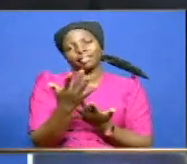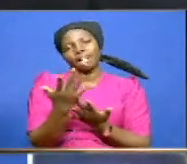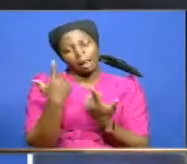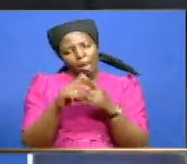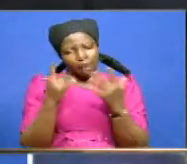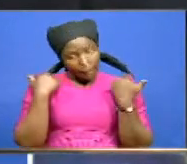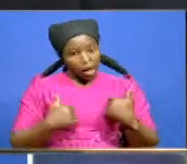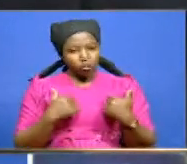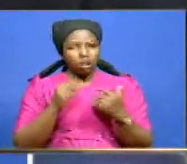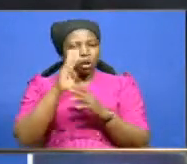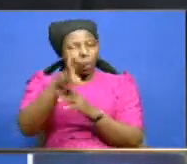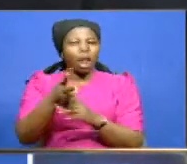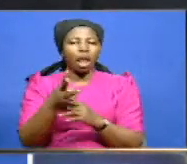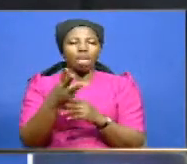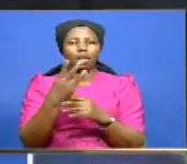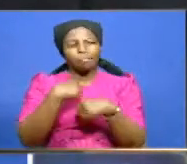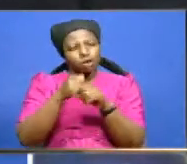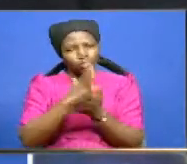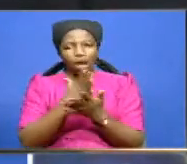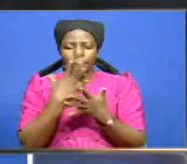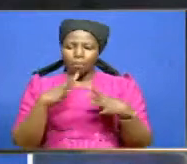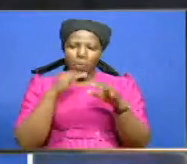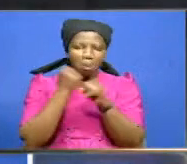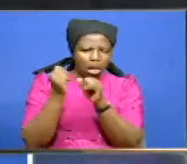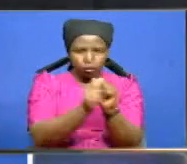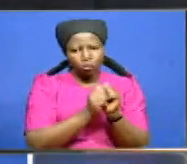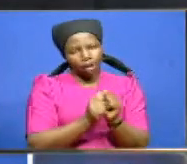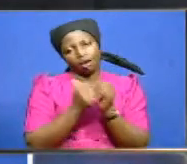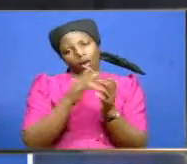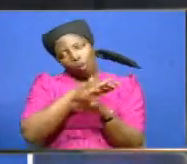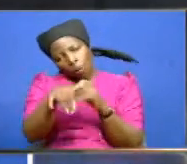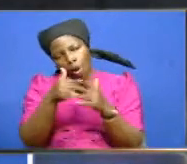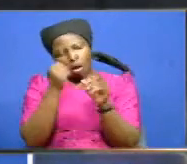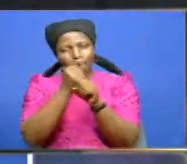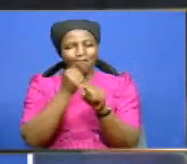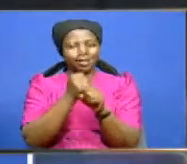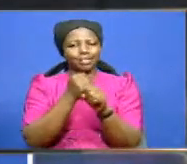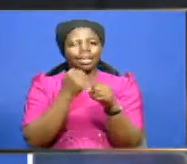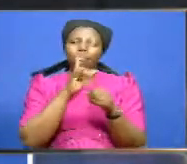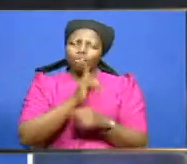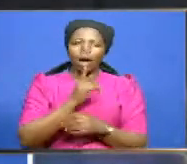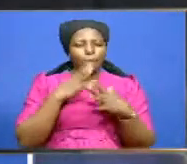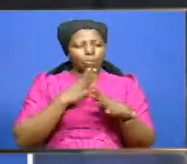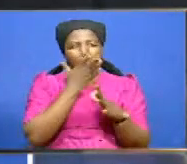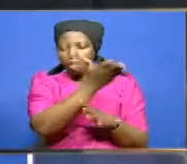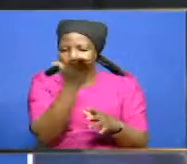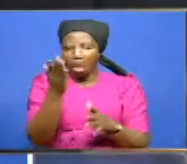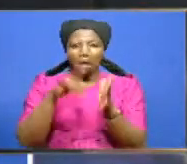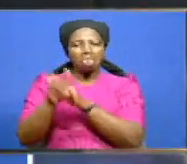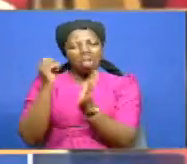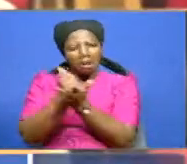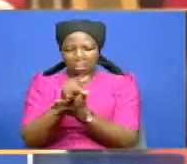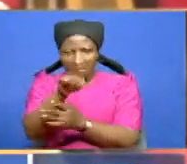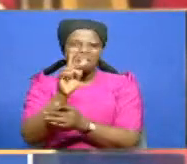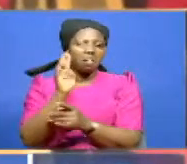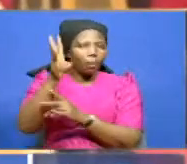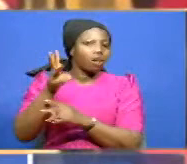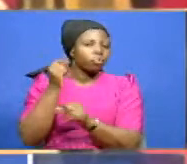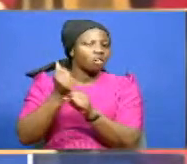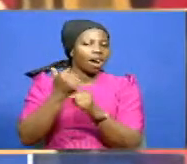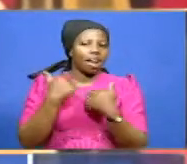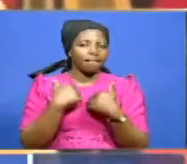bring harmony so that we can all work. And I am sure that the people who are already in those offices are willing to work. Other